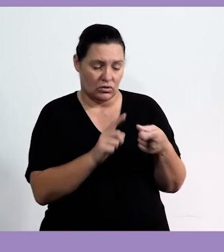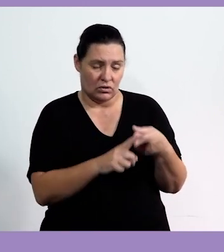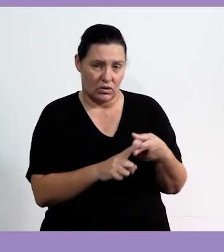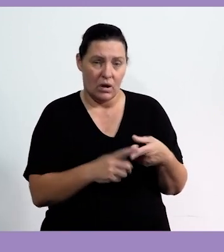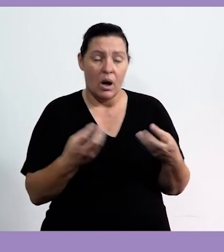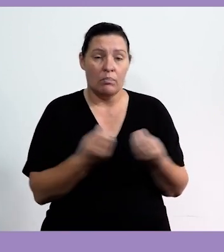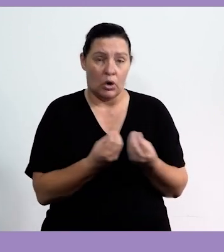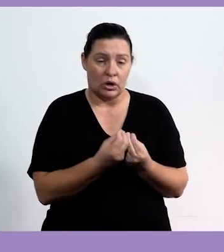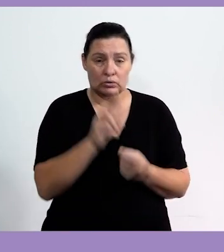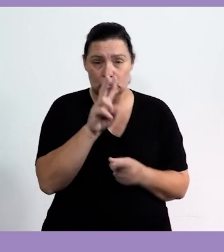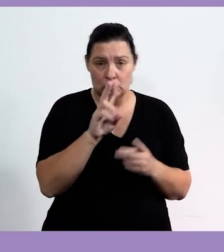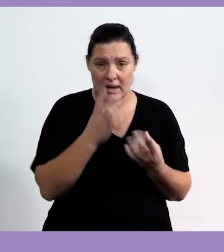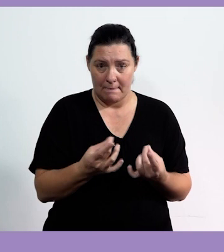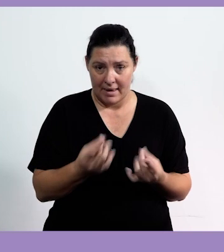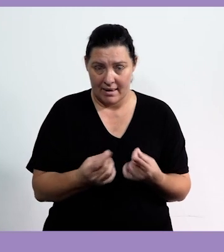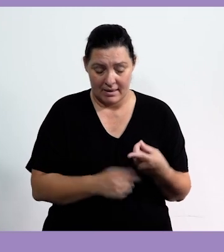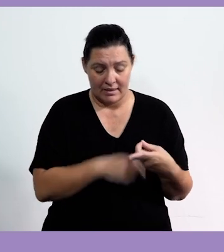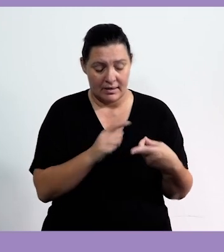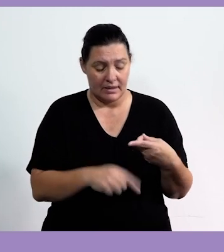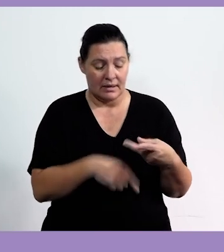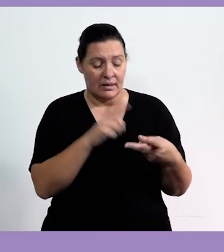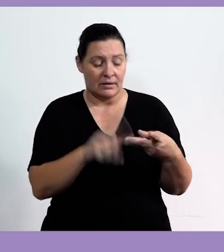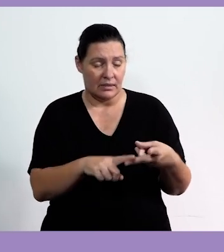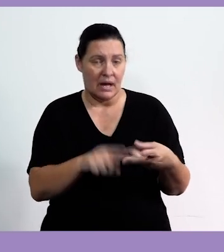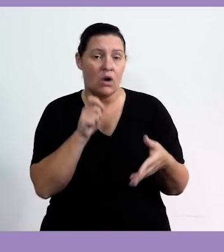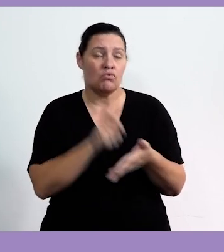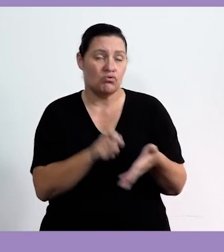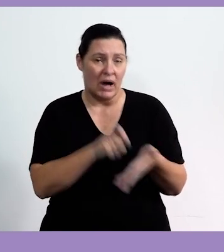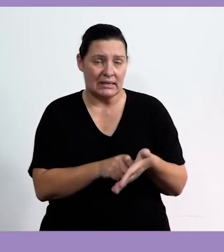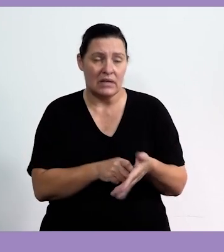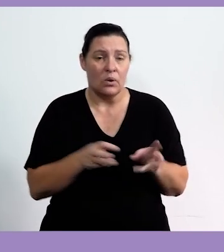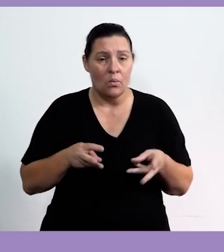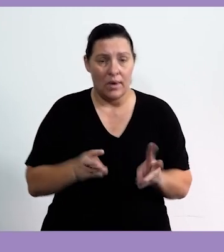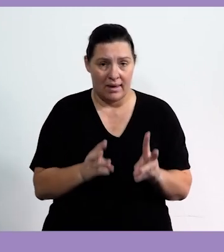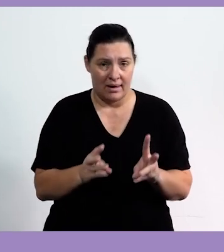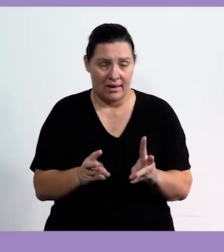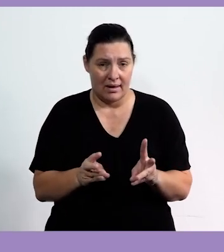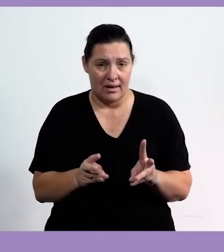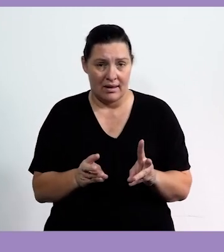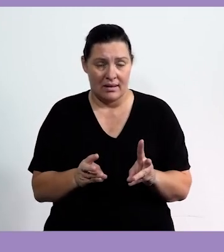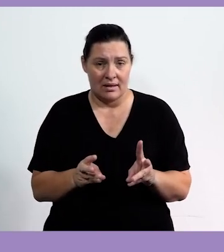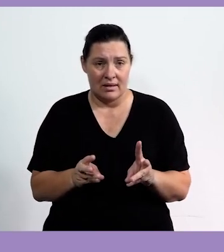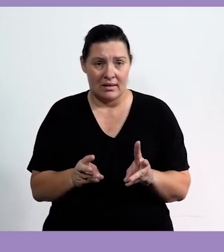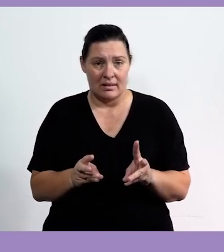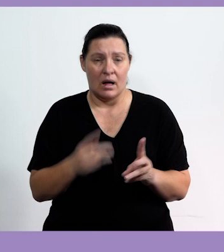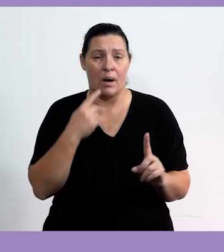be a product of two numbers. It must be written in the form